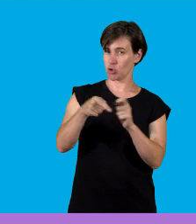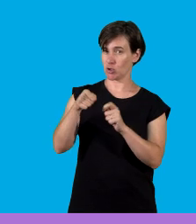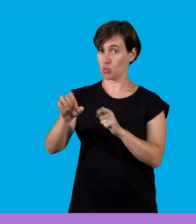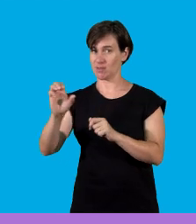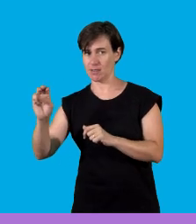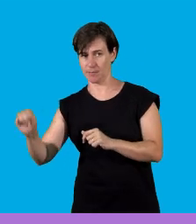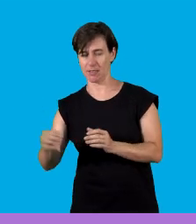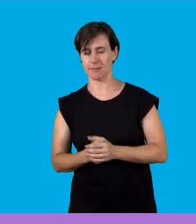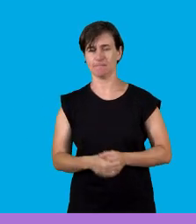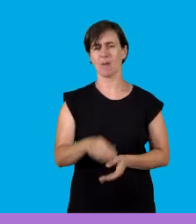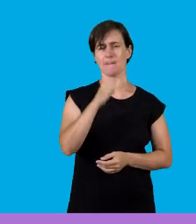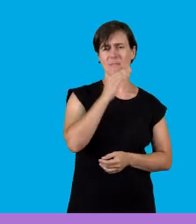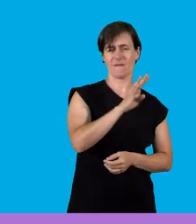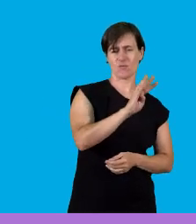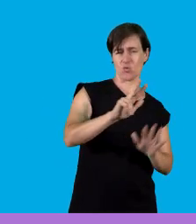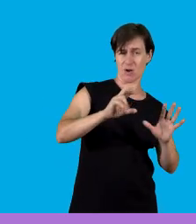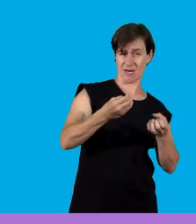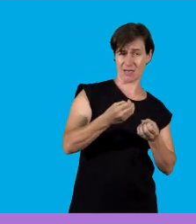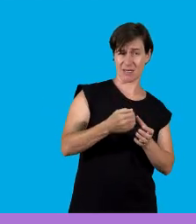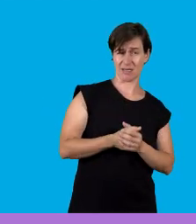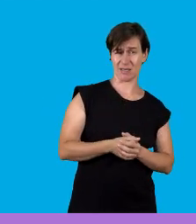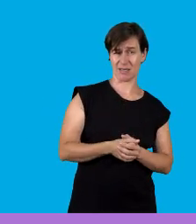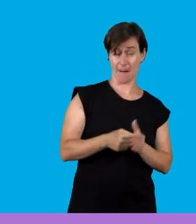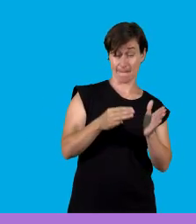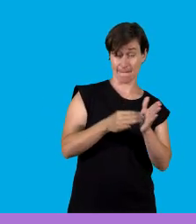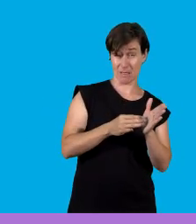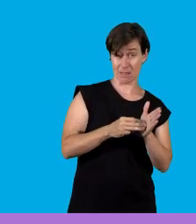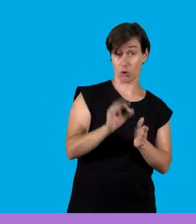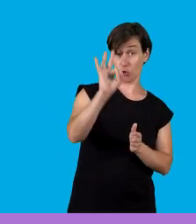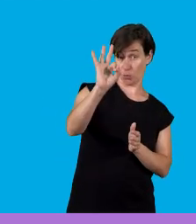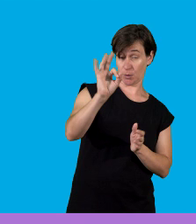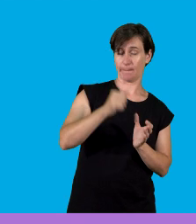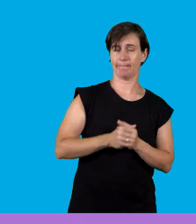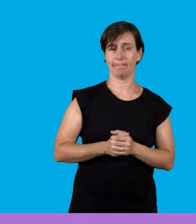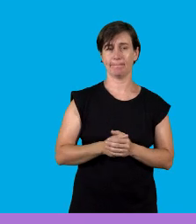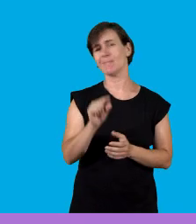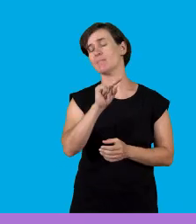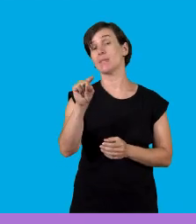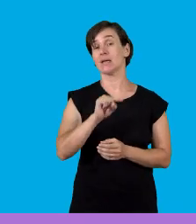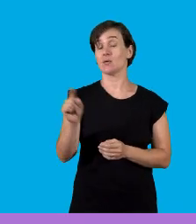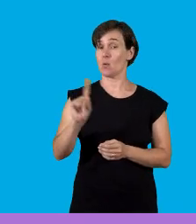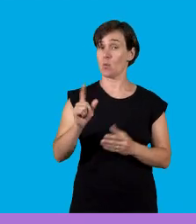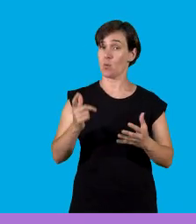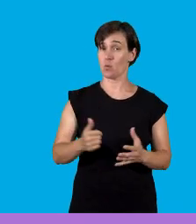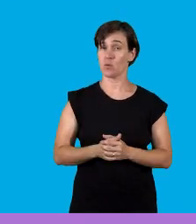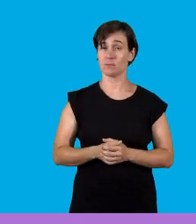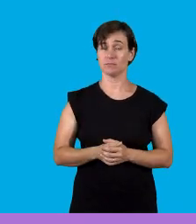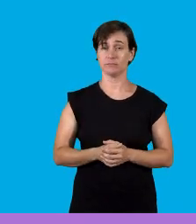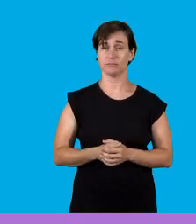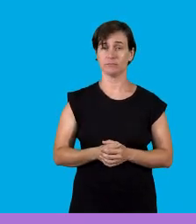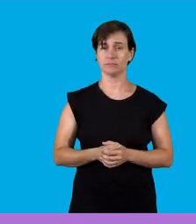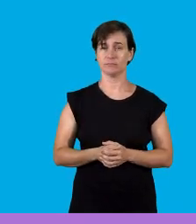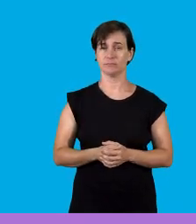So let's take that, 480 cubic meters equals to,